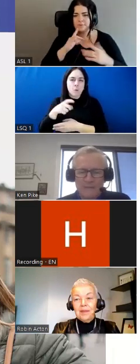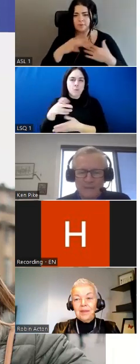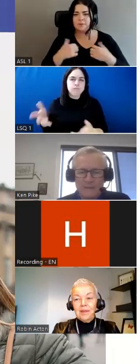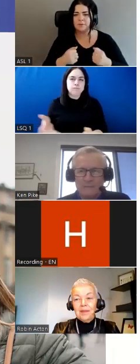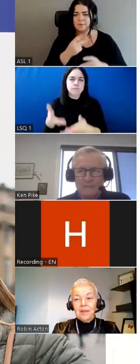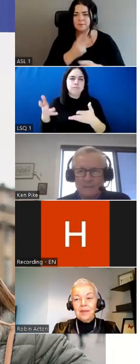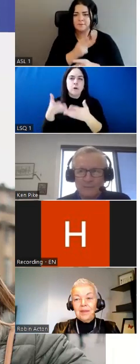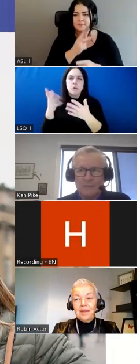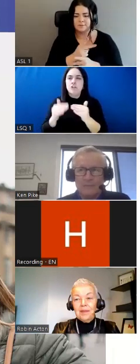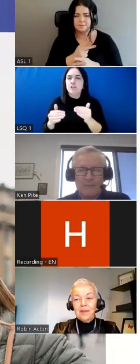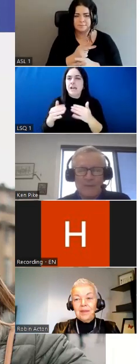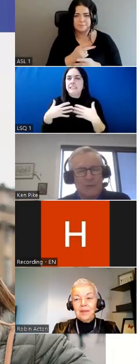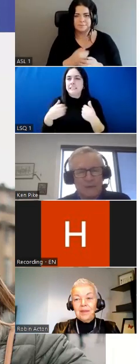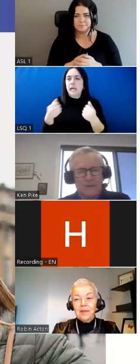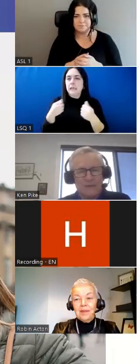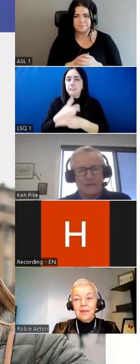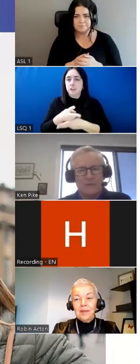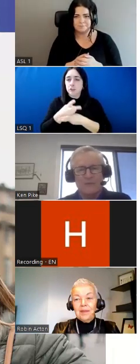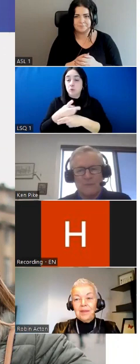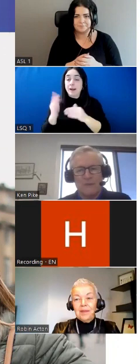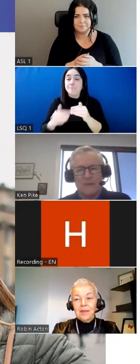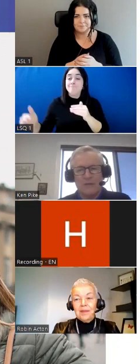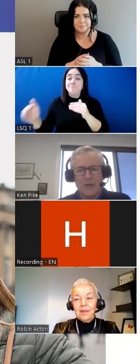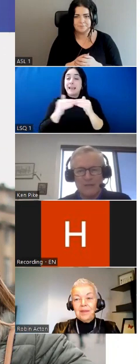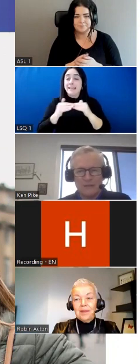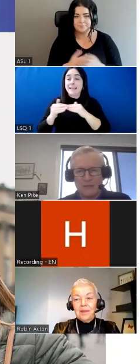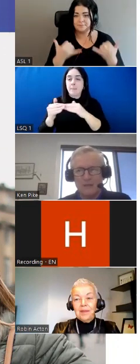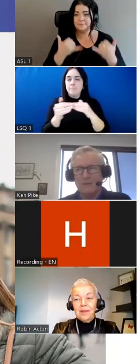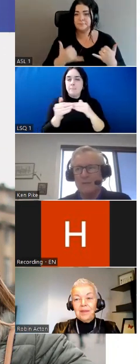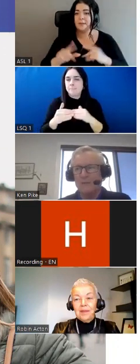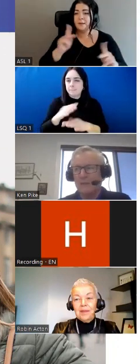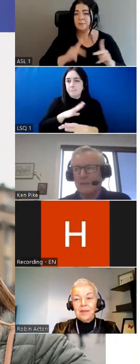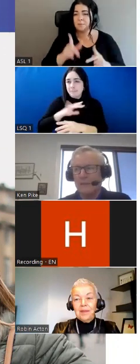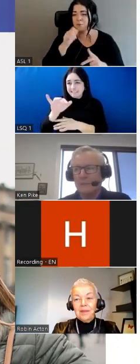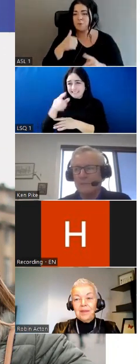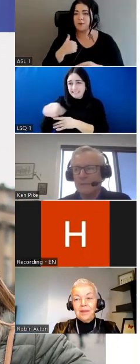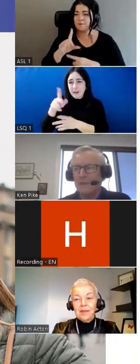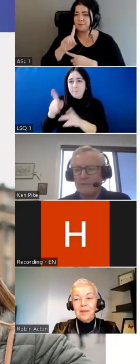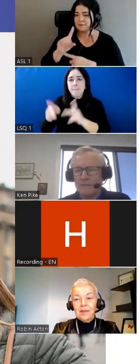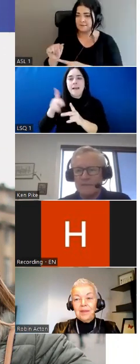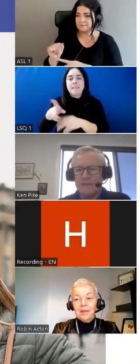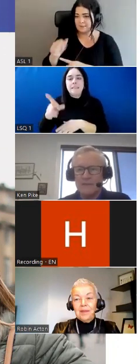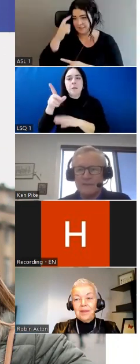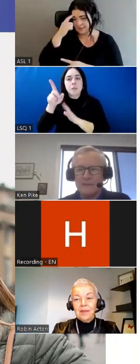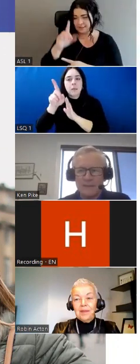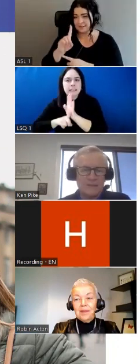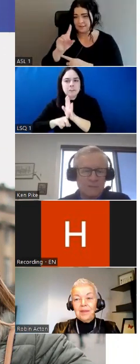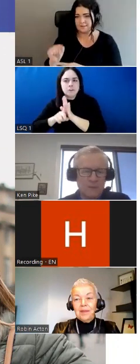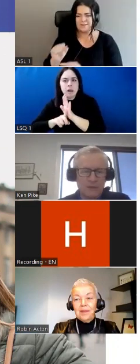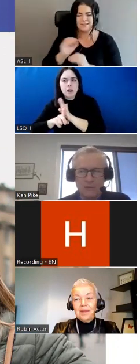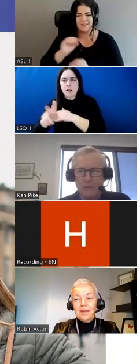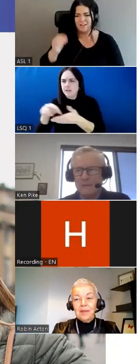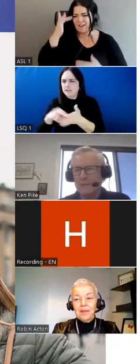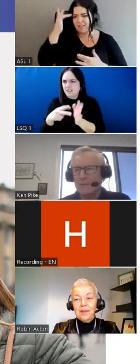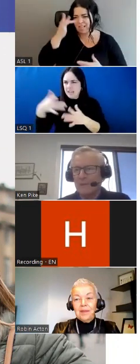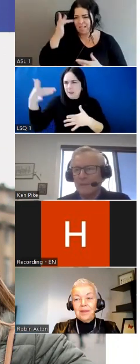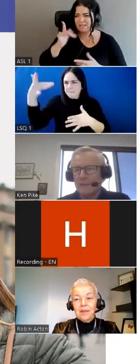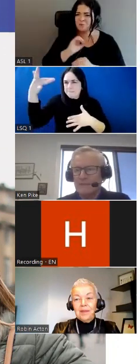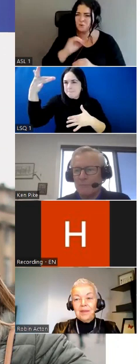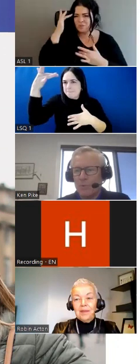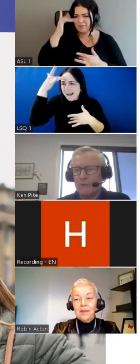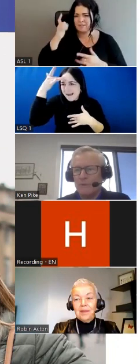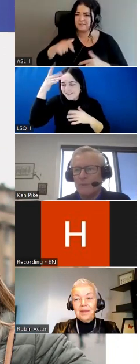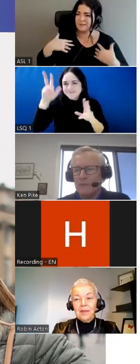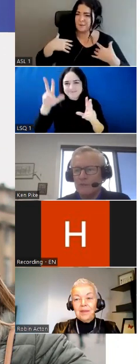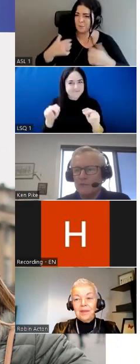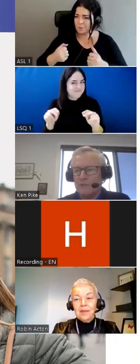With that said, people with an intellectual disability are not sick. They don't have a disease that needs to be cured.